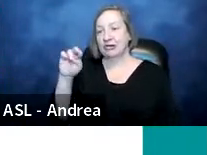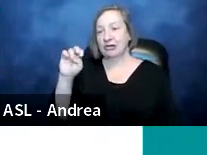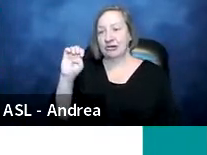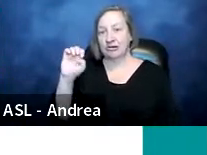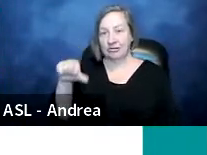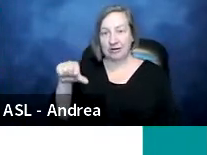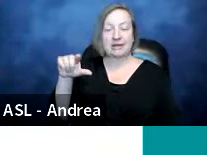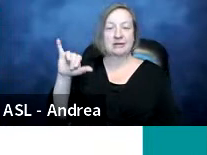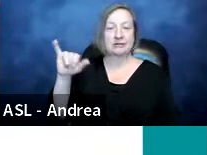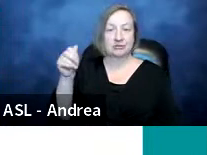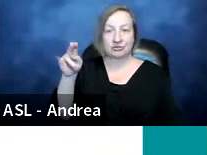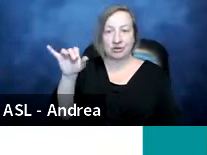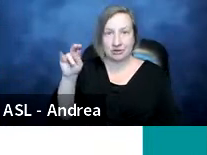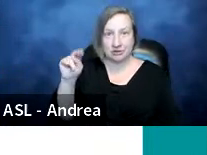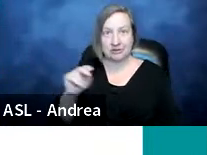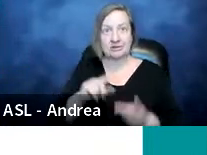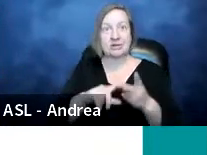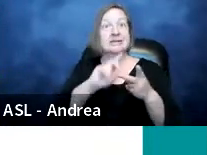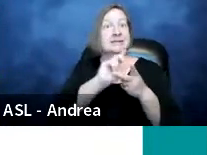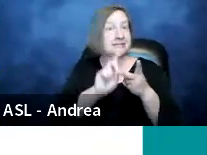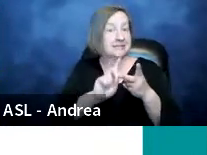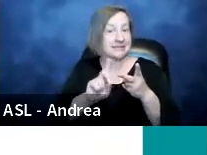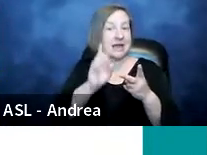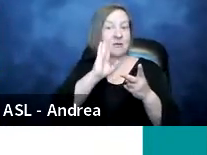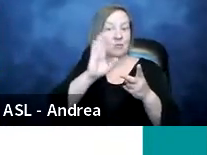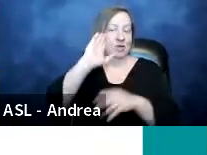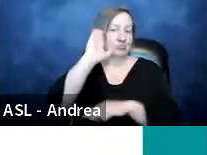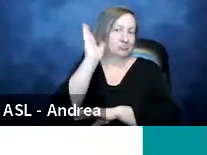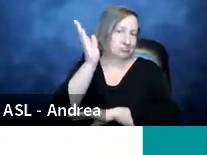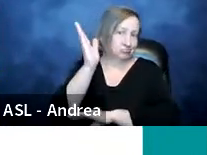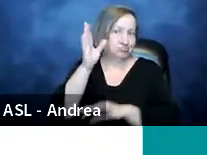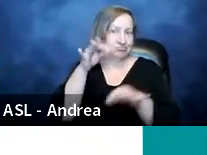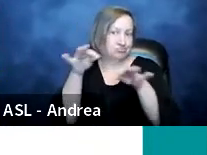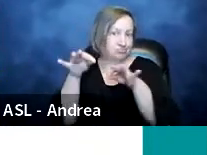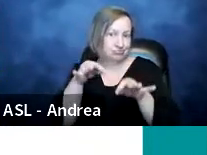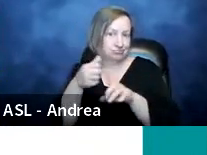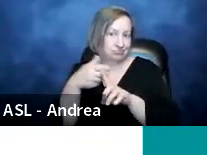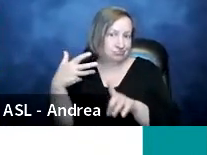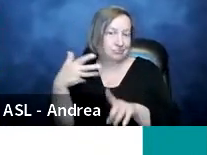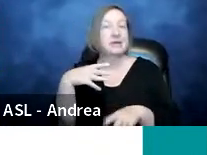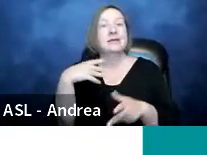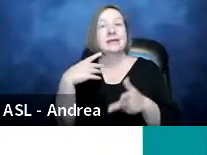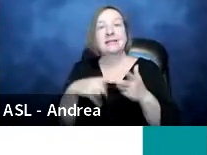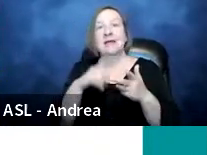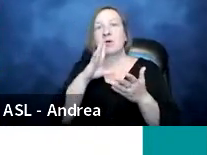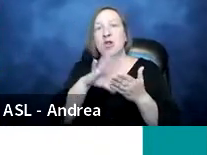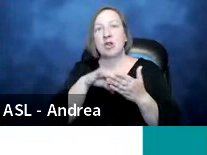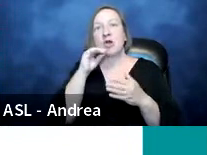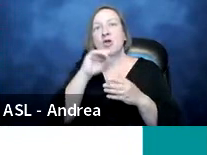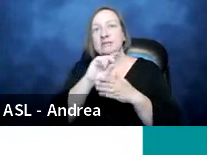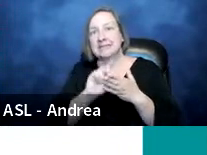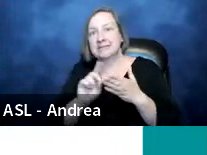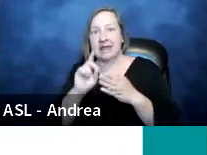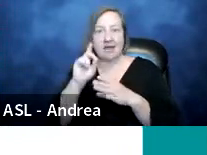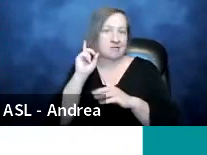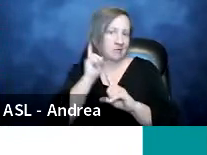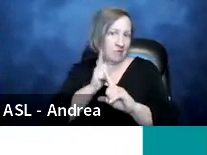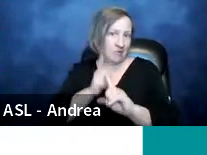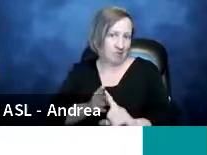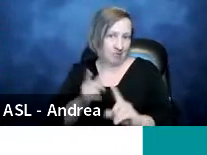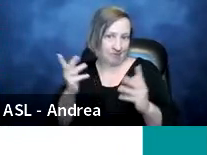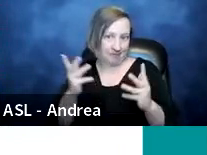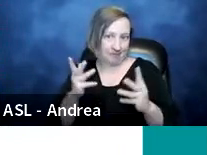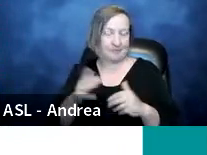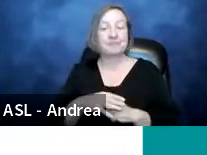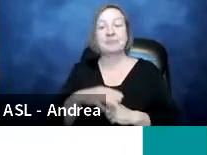have a design presentation, and we will learn about bridge design goals. If